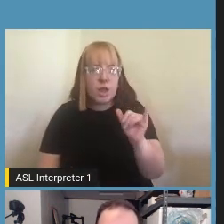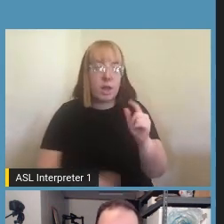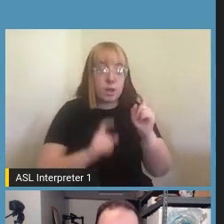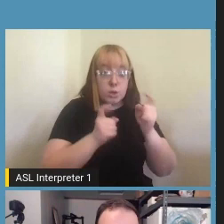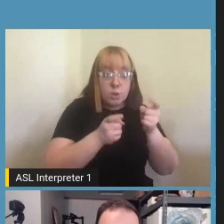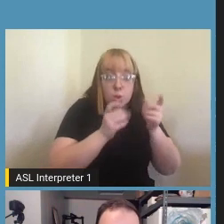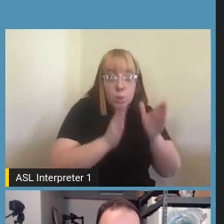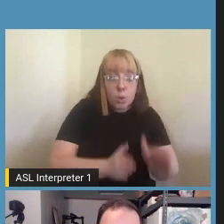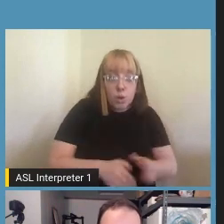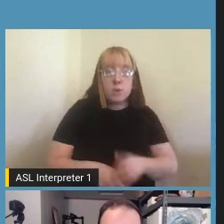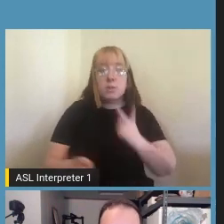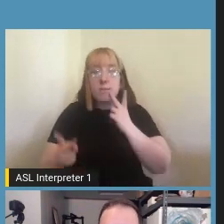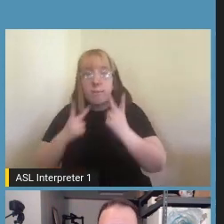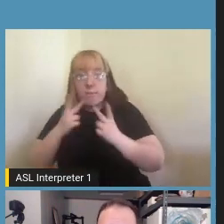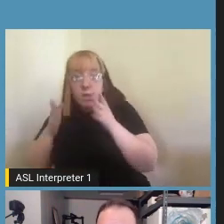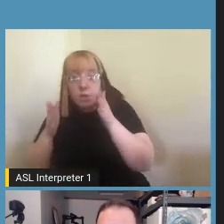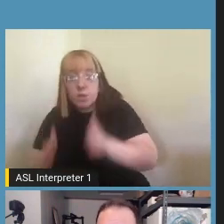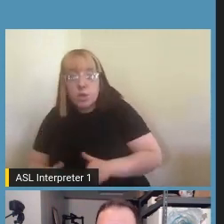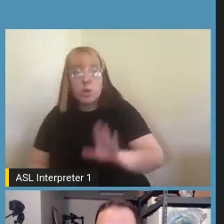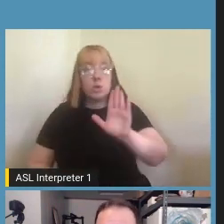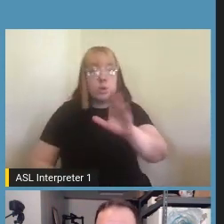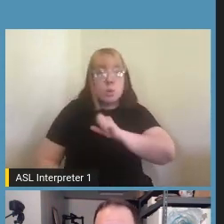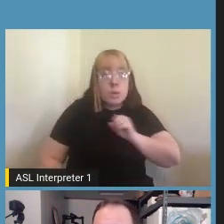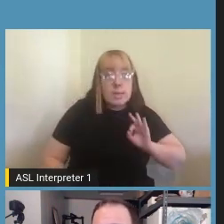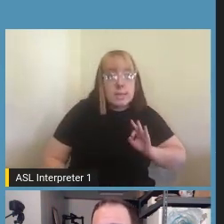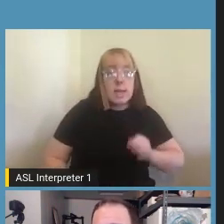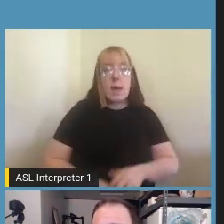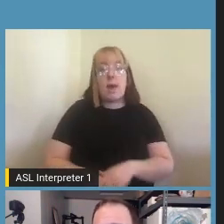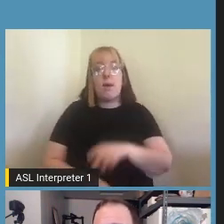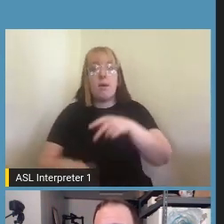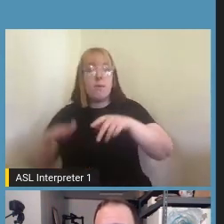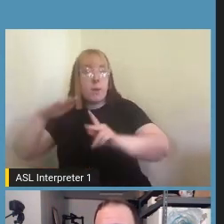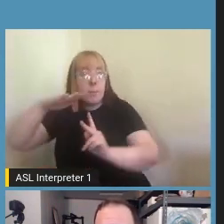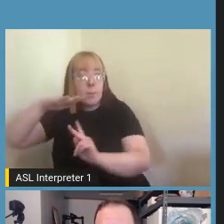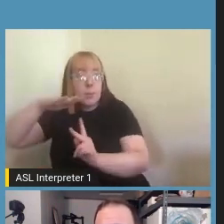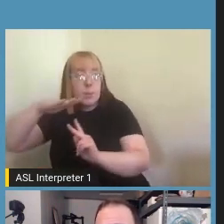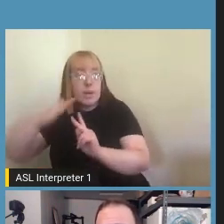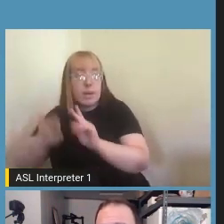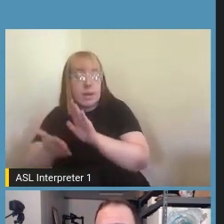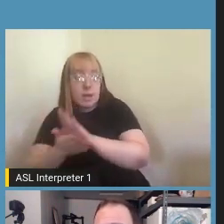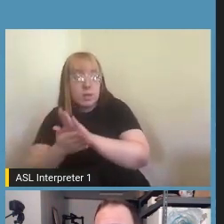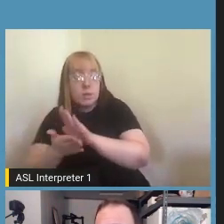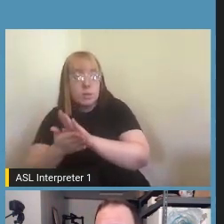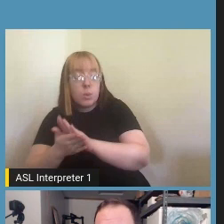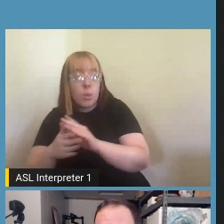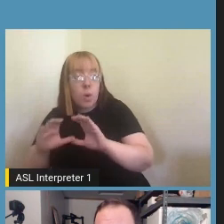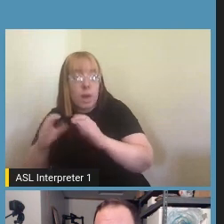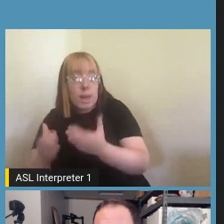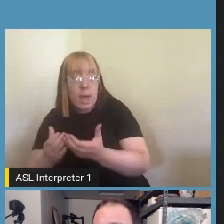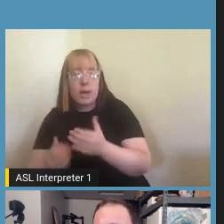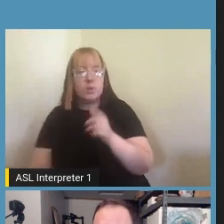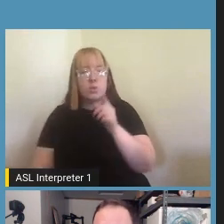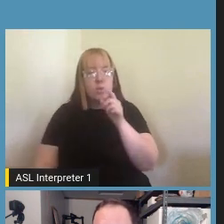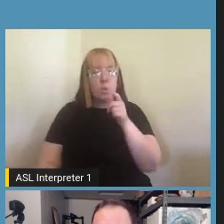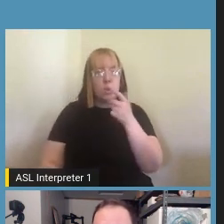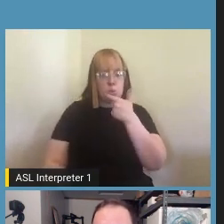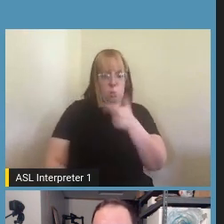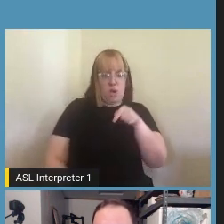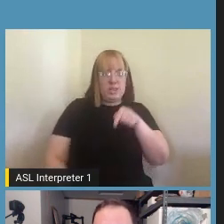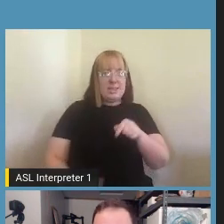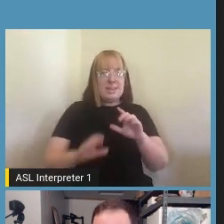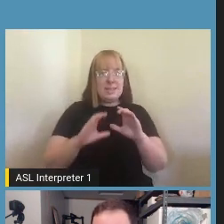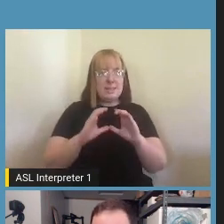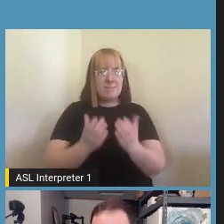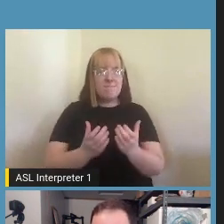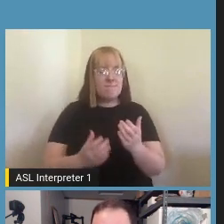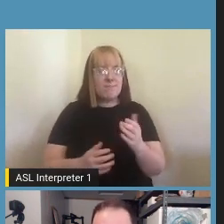if it's visitors, if it's your staff, is it a preschool class? You need to know who's going to be watching this video, because that's going to help